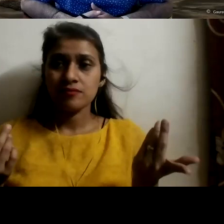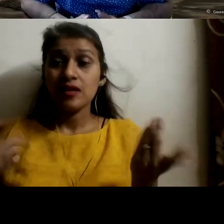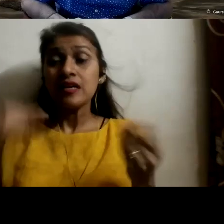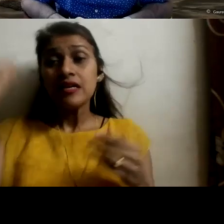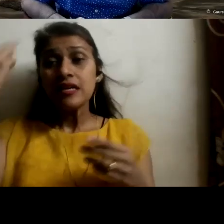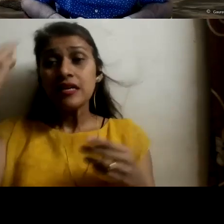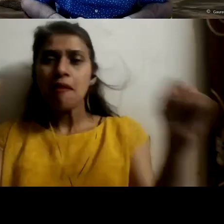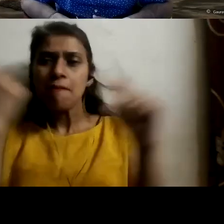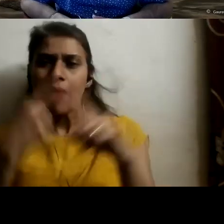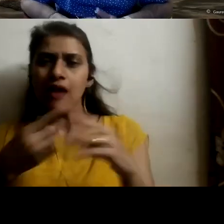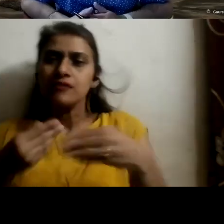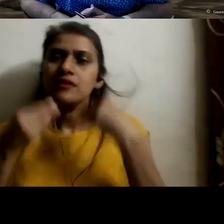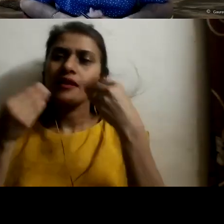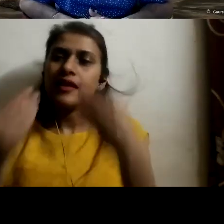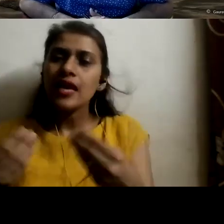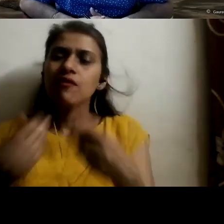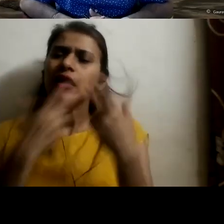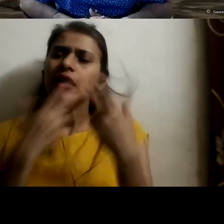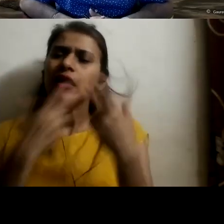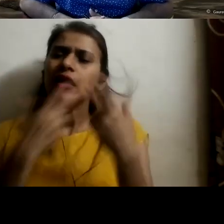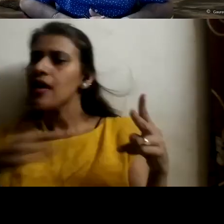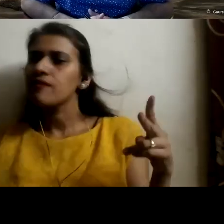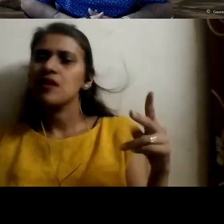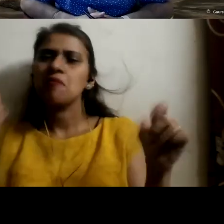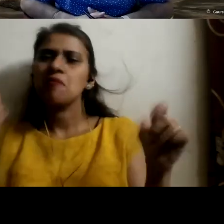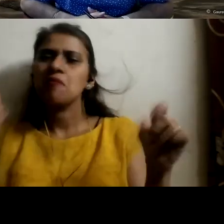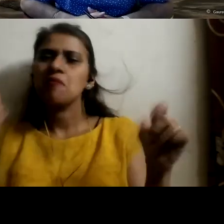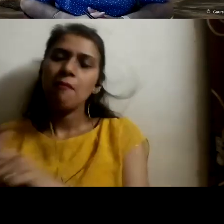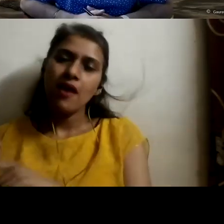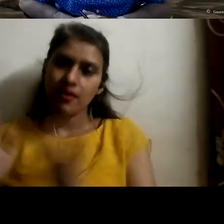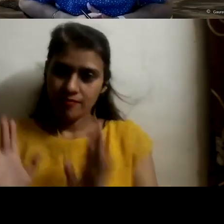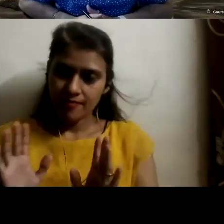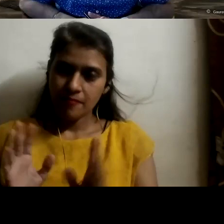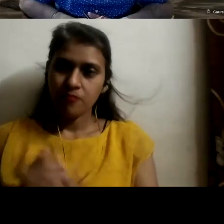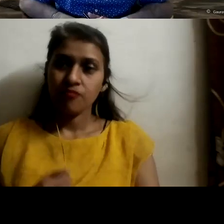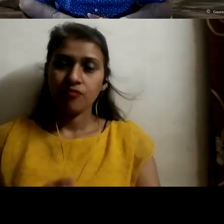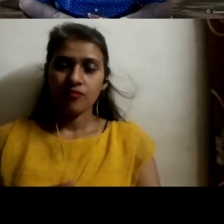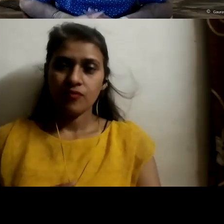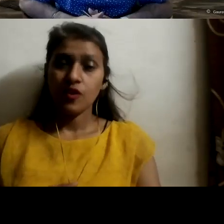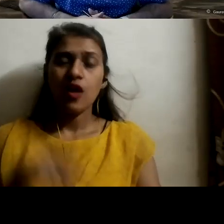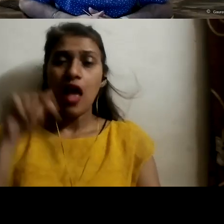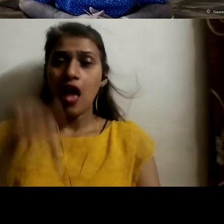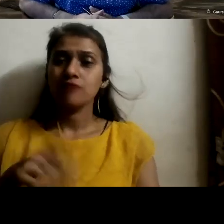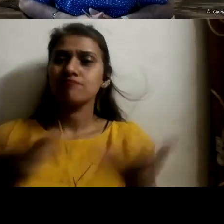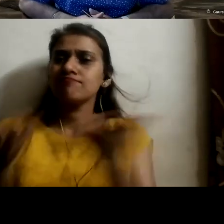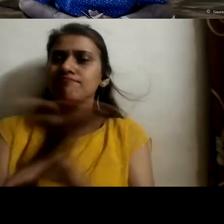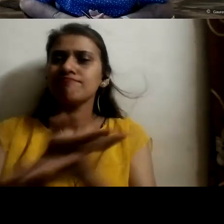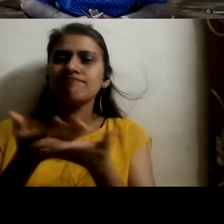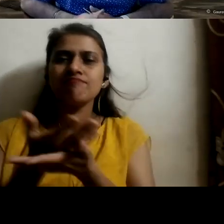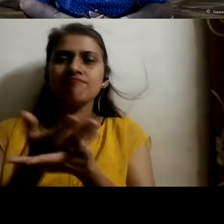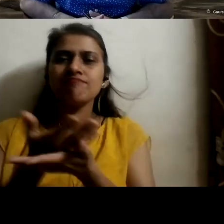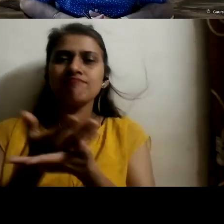for every aspect of life that we are living. So we are discussing these two words because these two